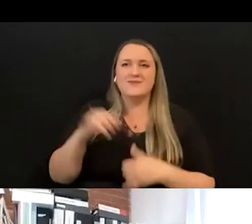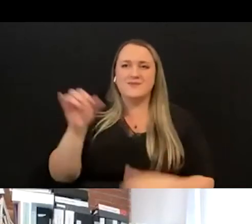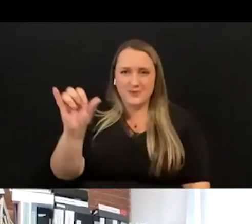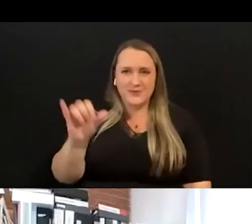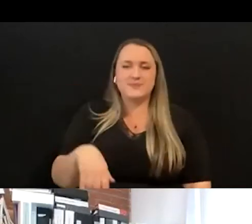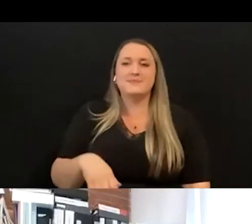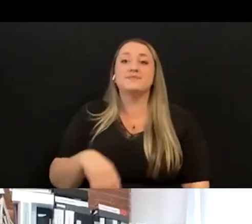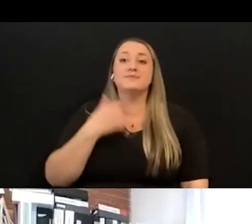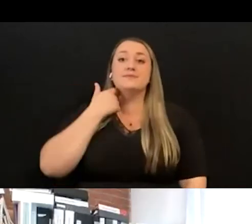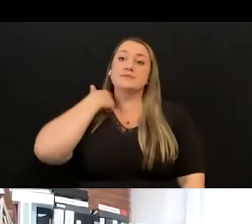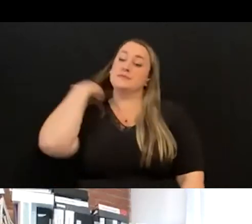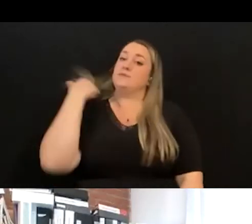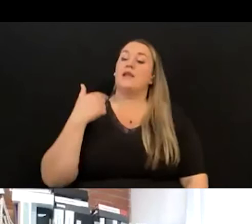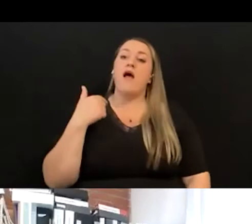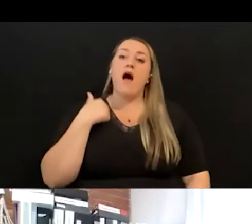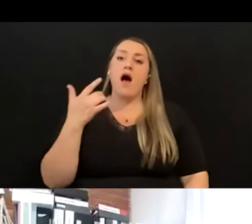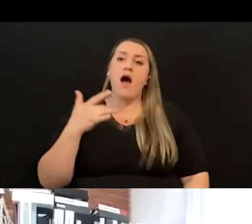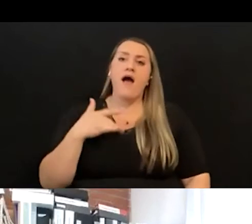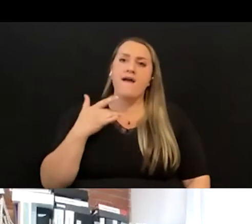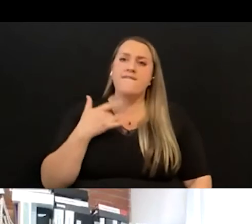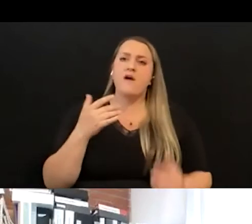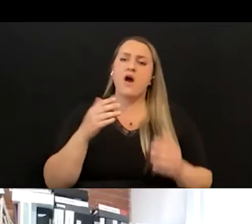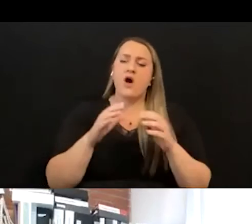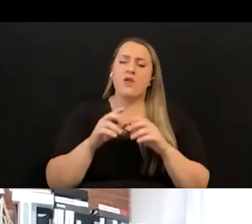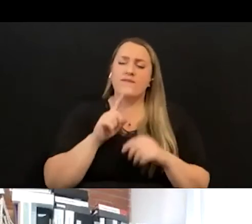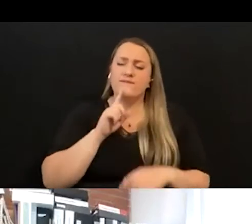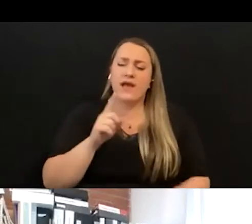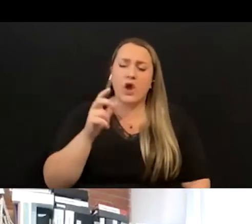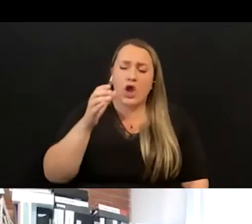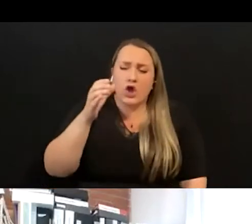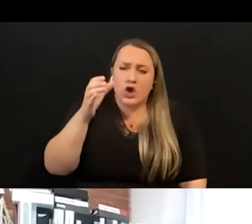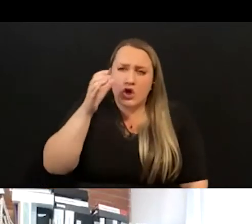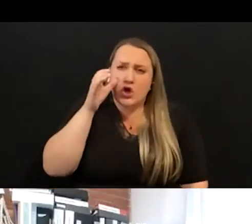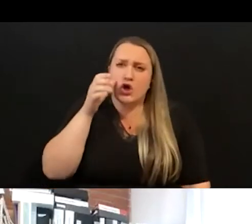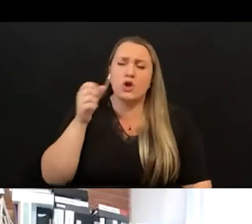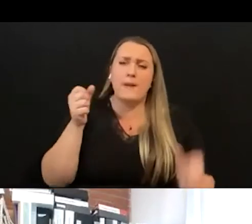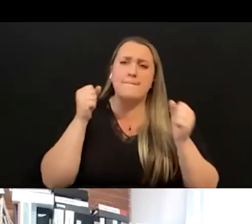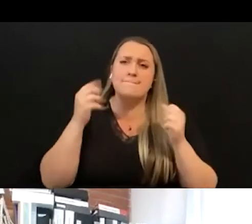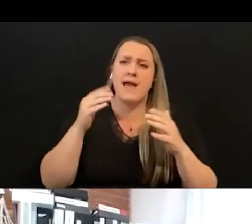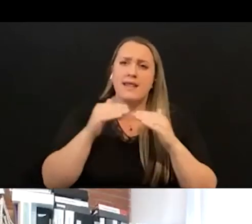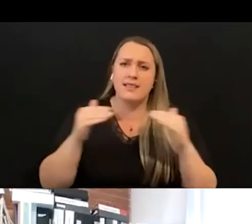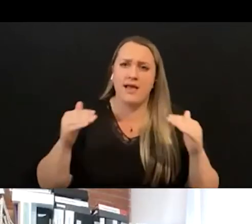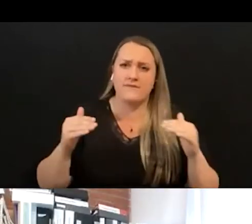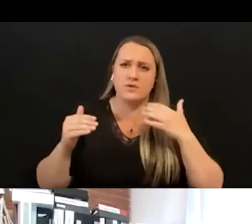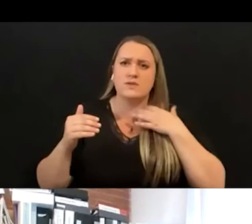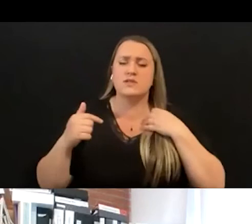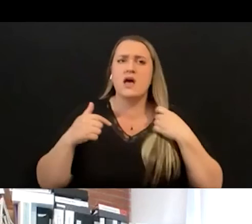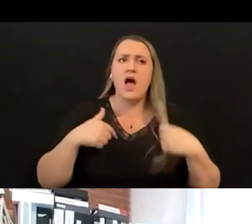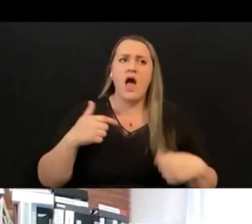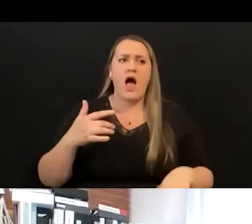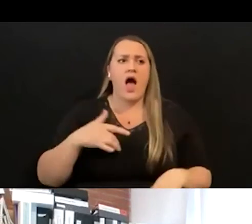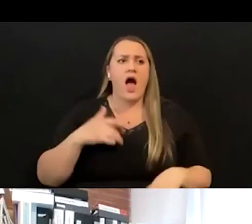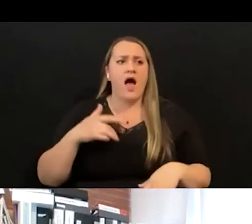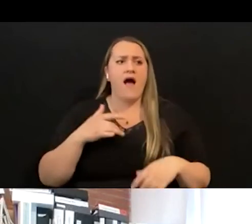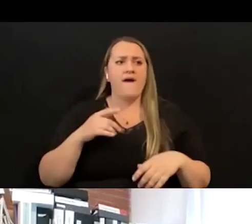I felt very heard on many levels. I felt very empowered